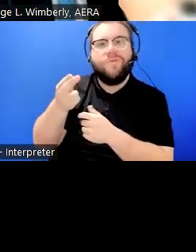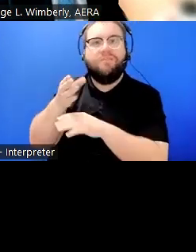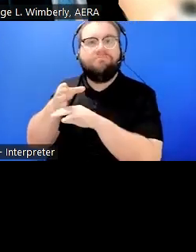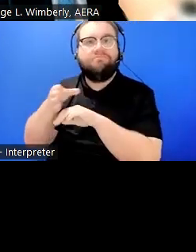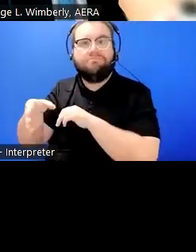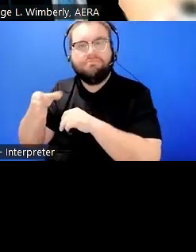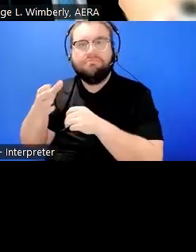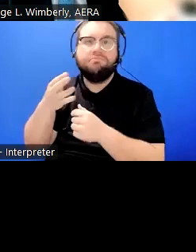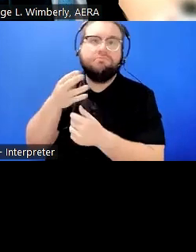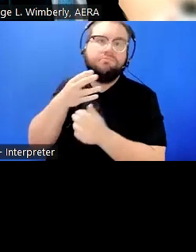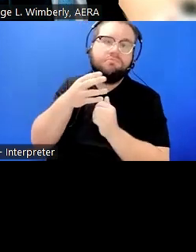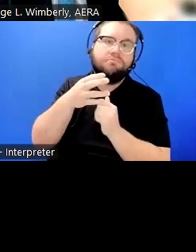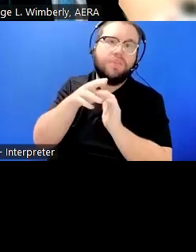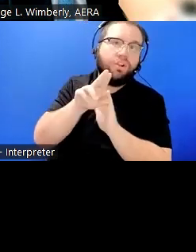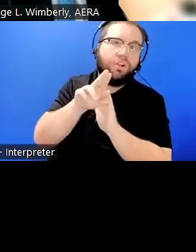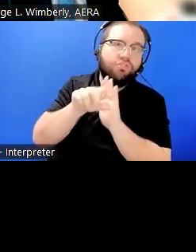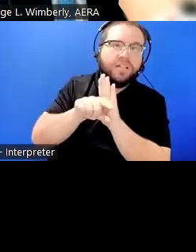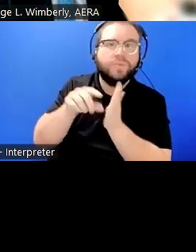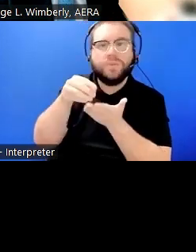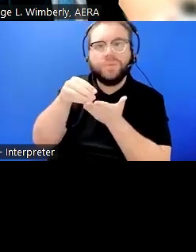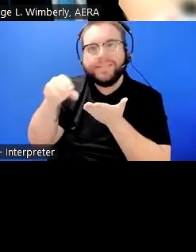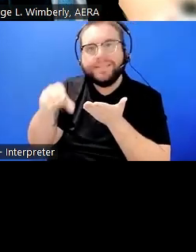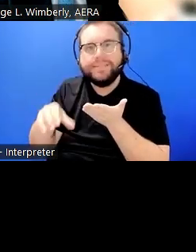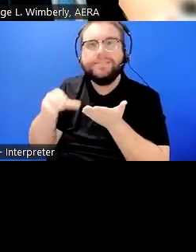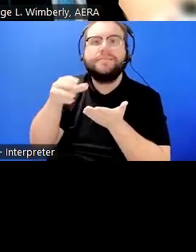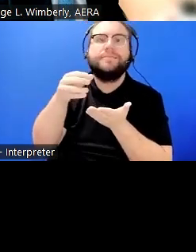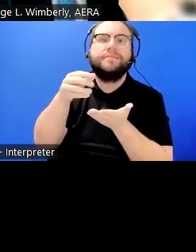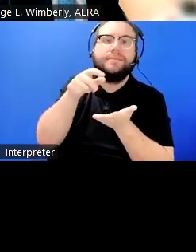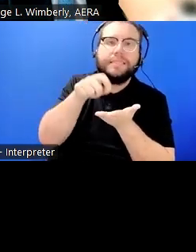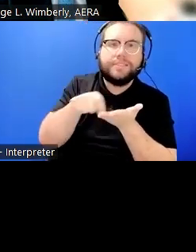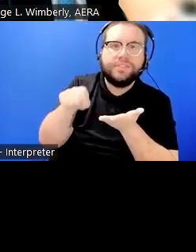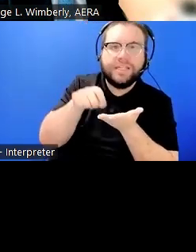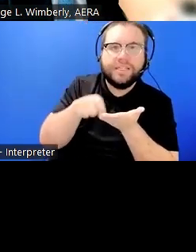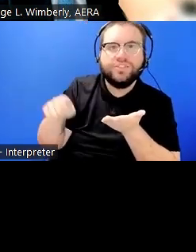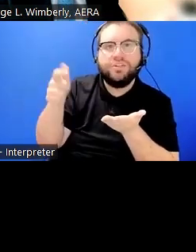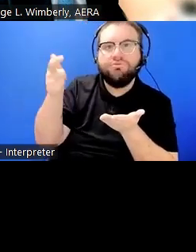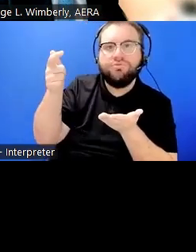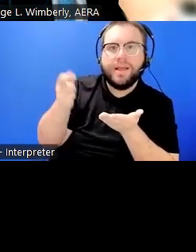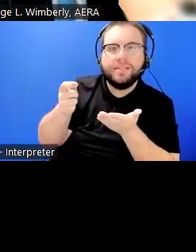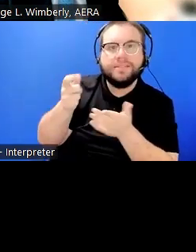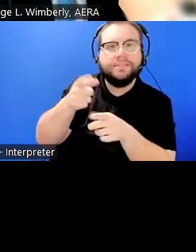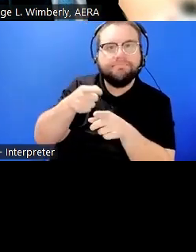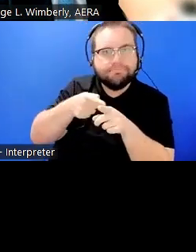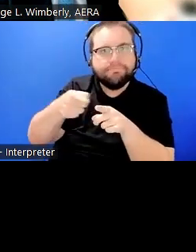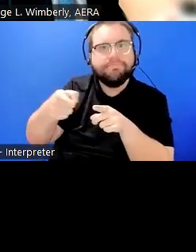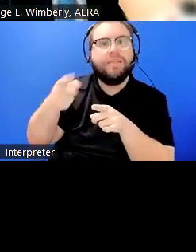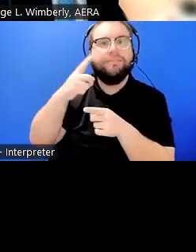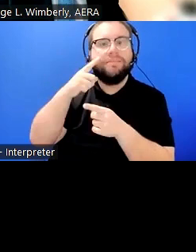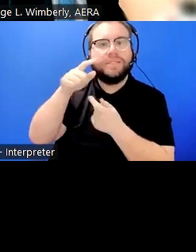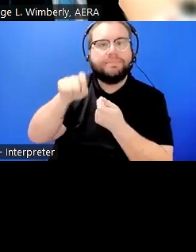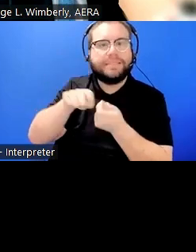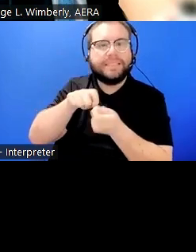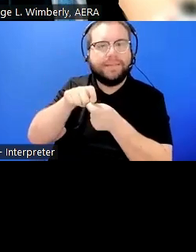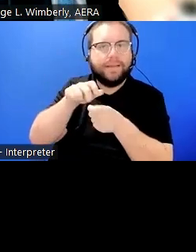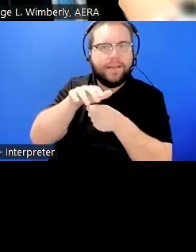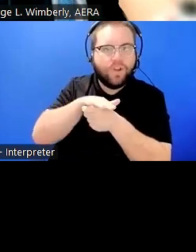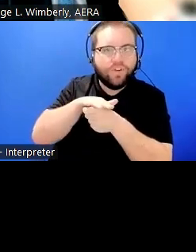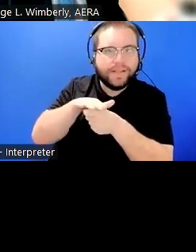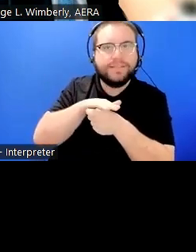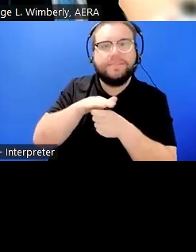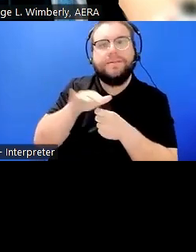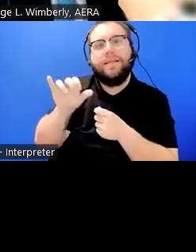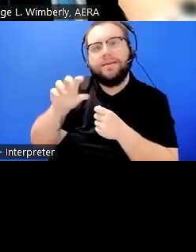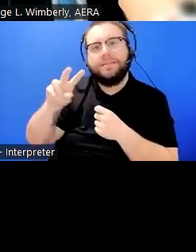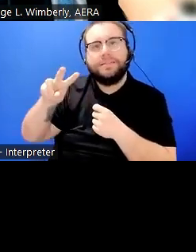students, as well as dissertation grants that are aimed at specific areas, such as doing secondary